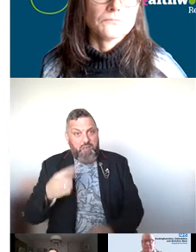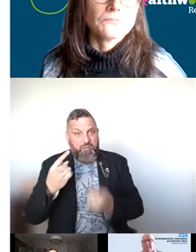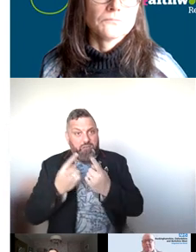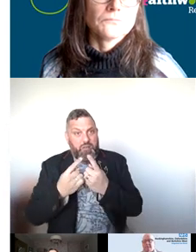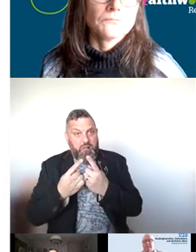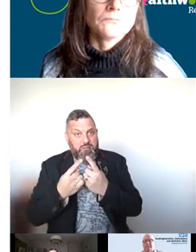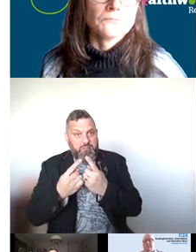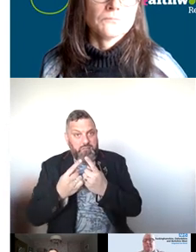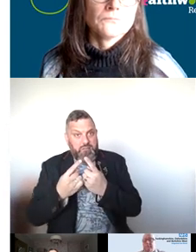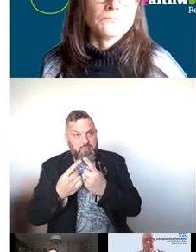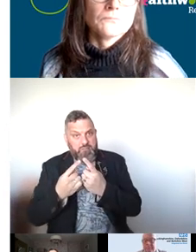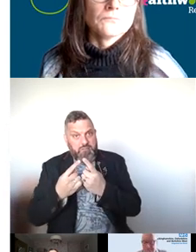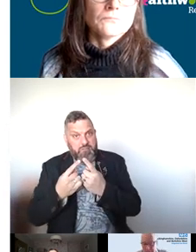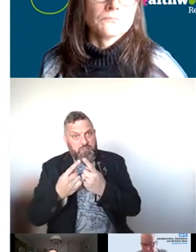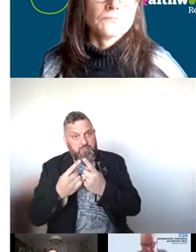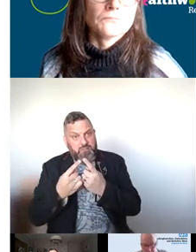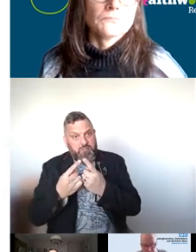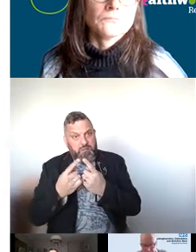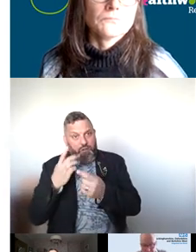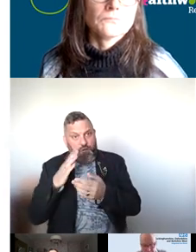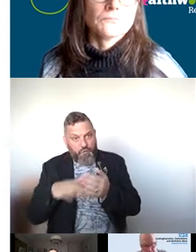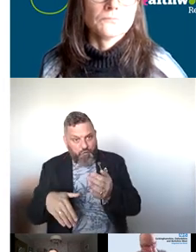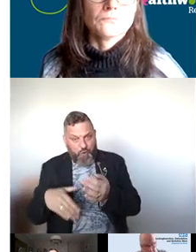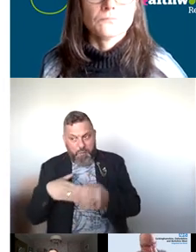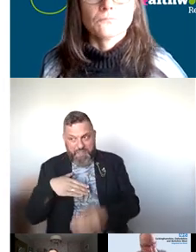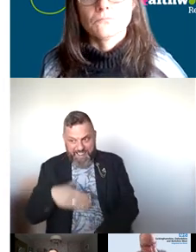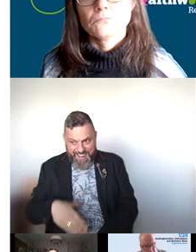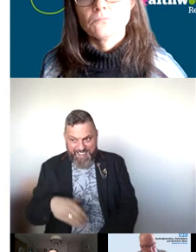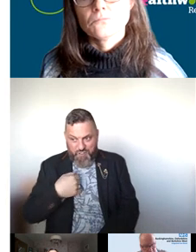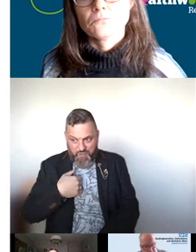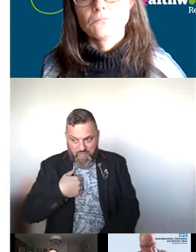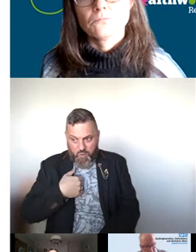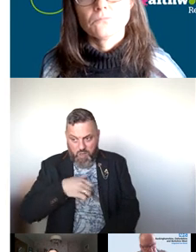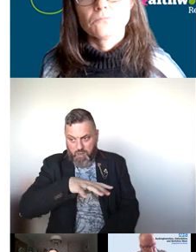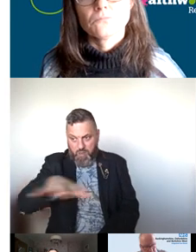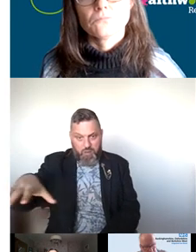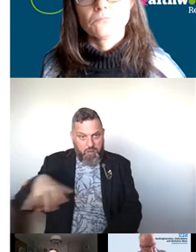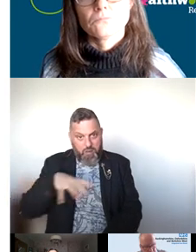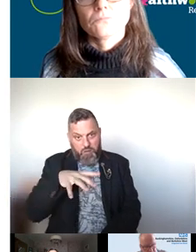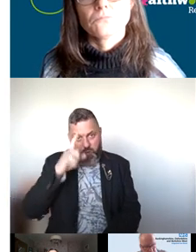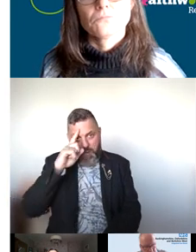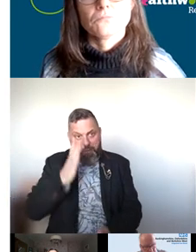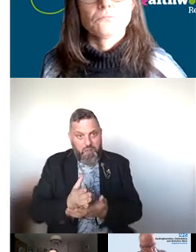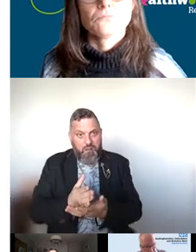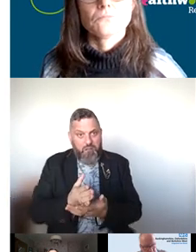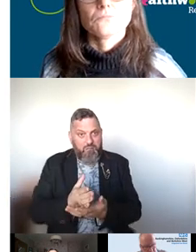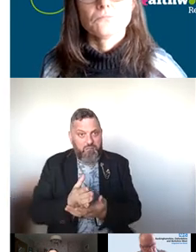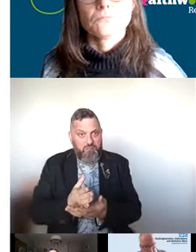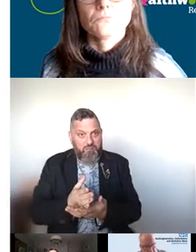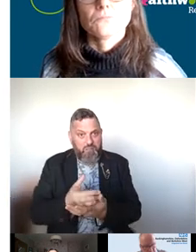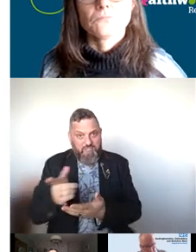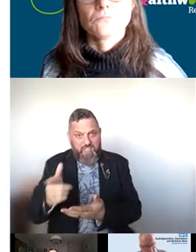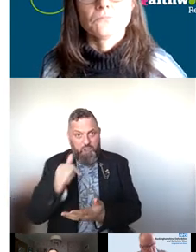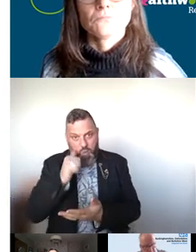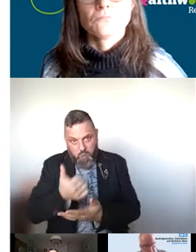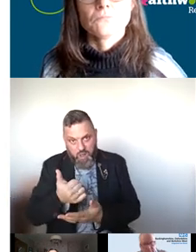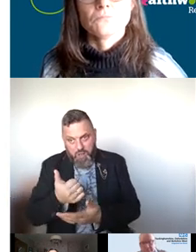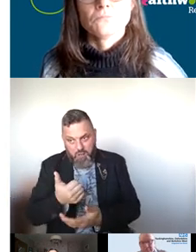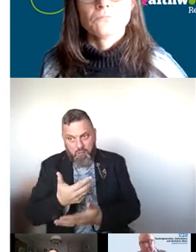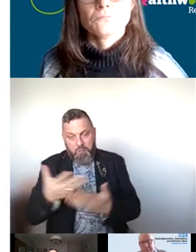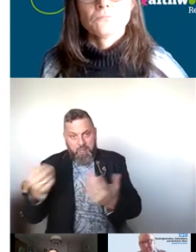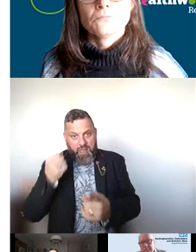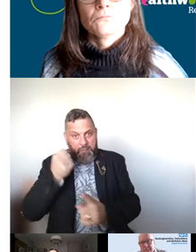identified from the needs of our population. They're things that we've identified where we believe that they will have the greatest